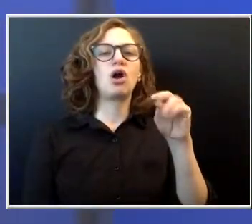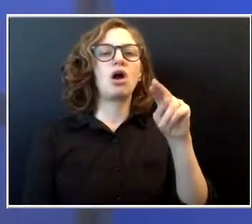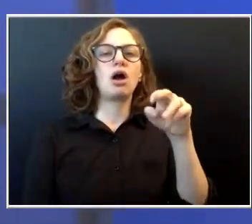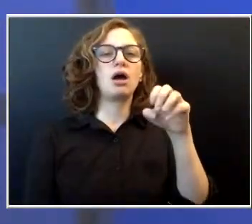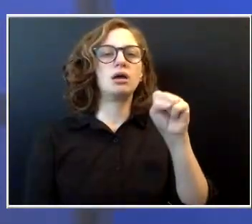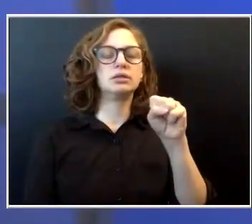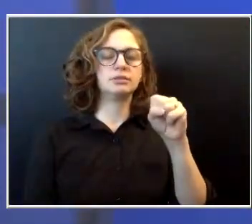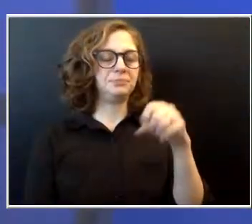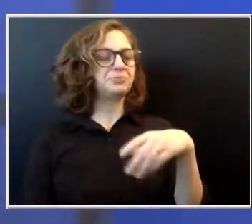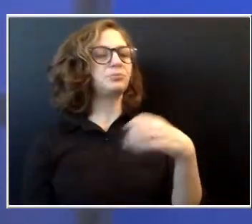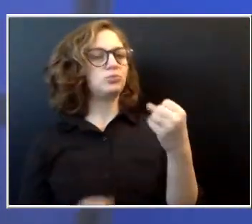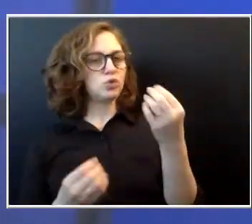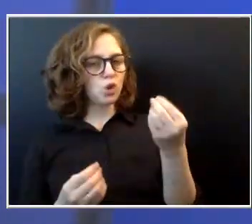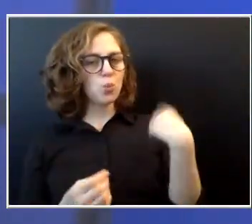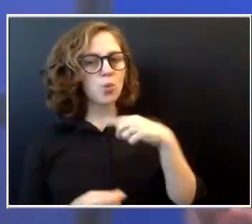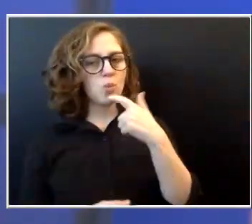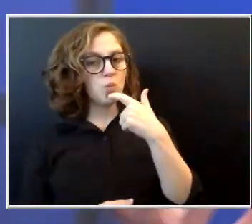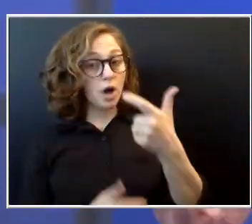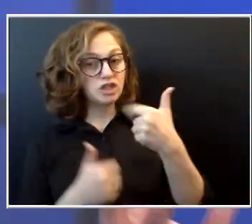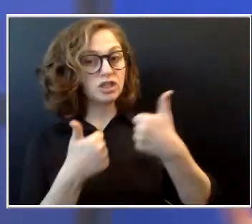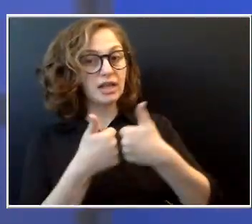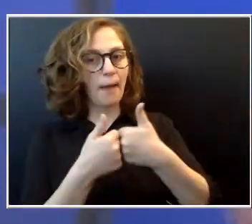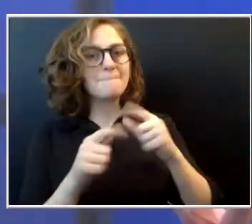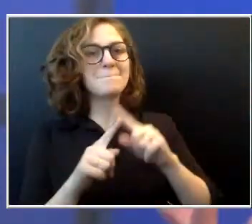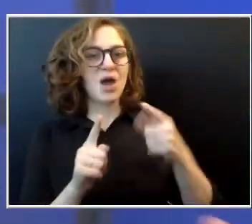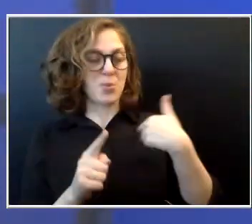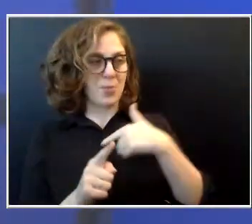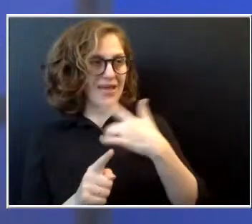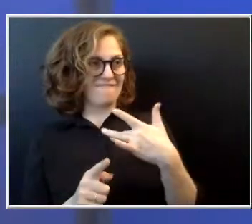So it's like you feel every bit of that play